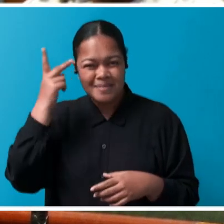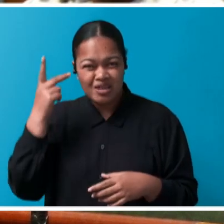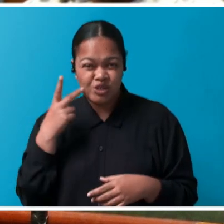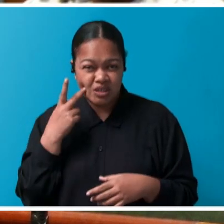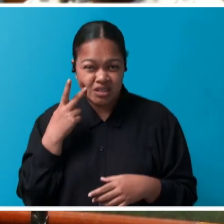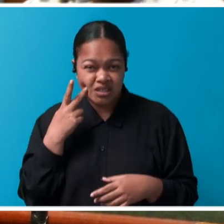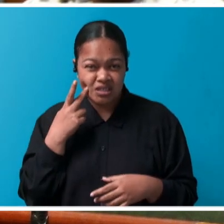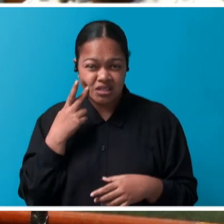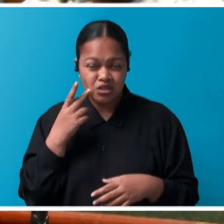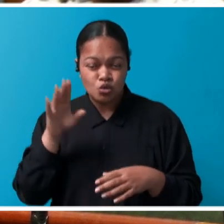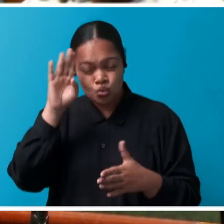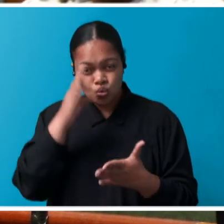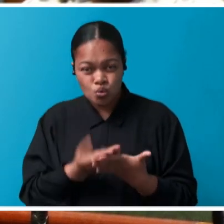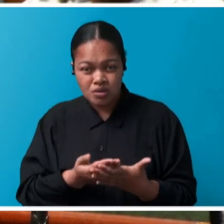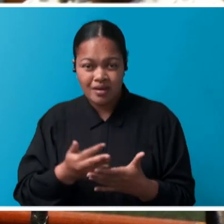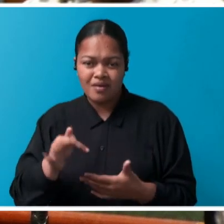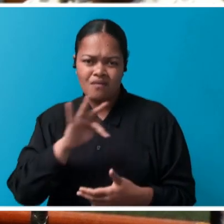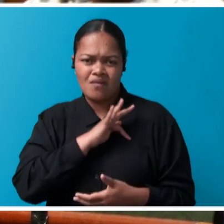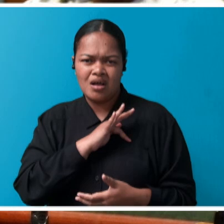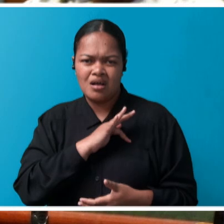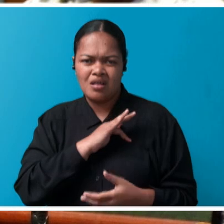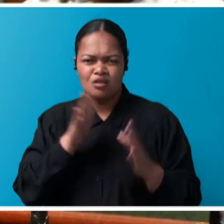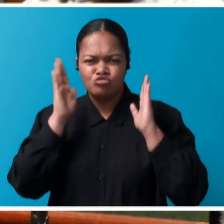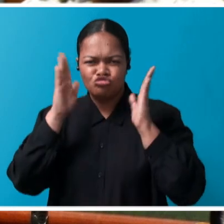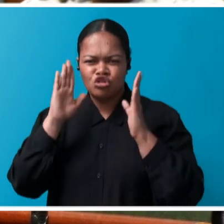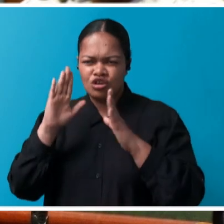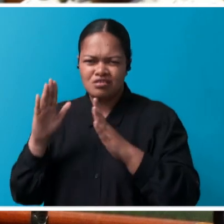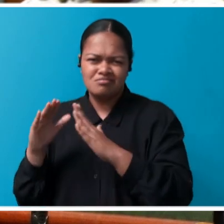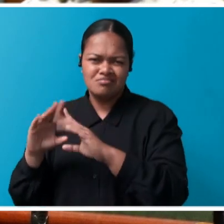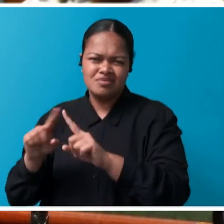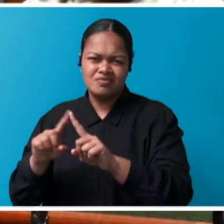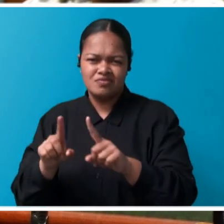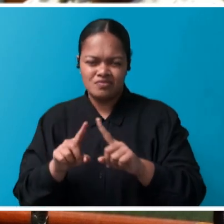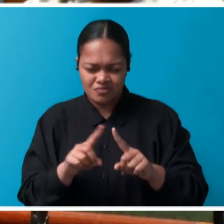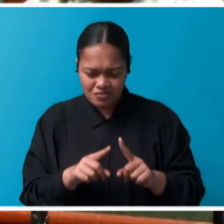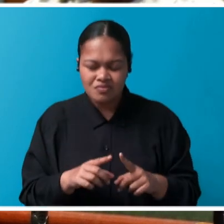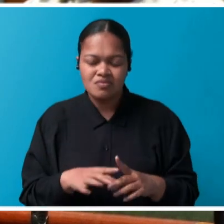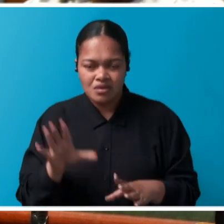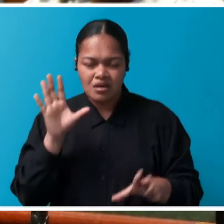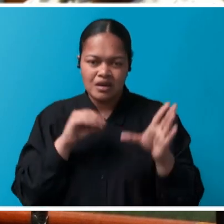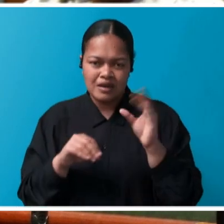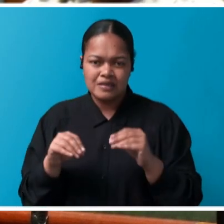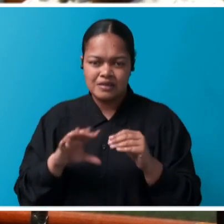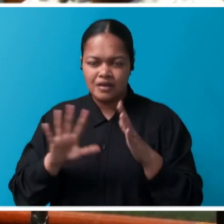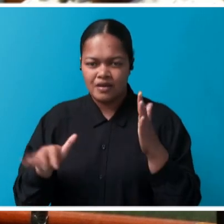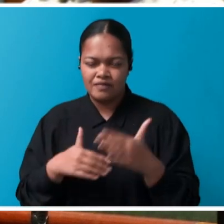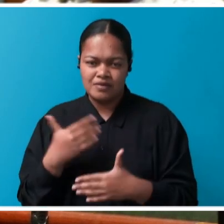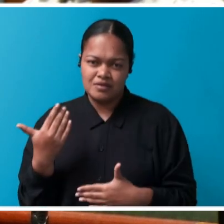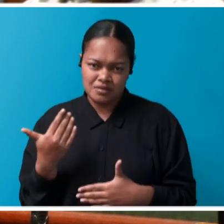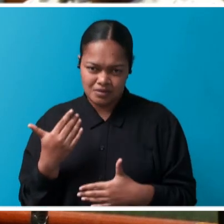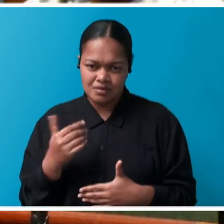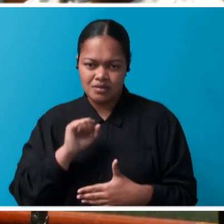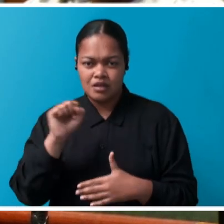and faith-based institutions who strive for excellence in learning every day. The